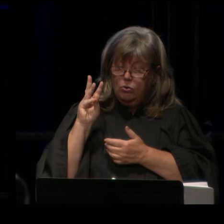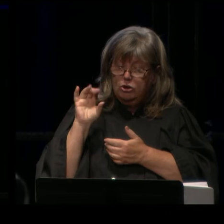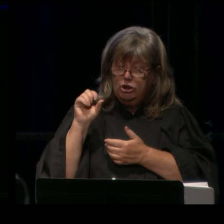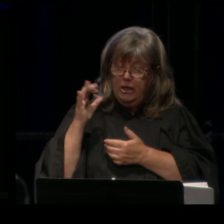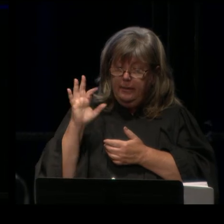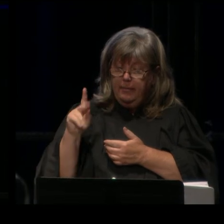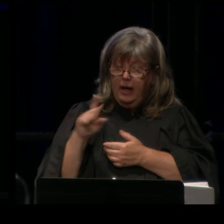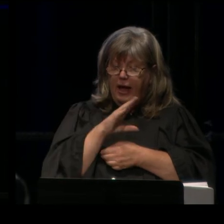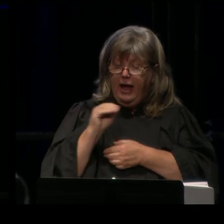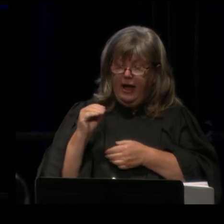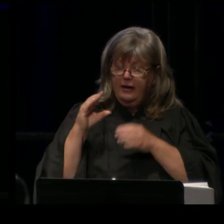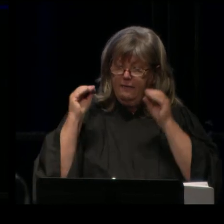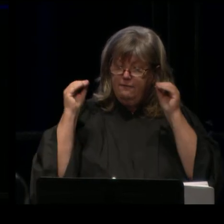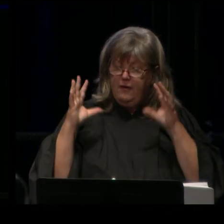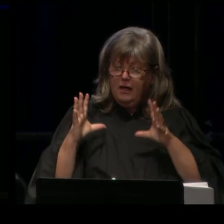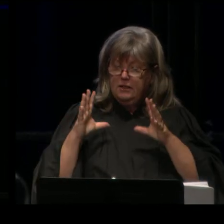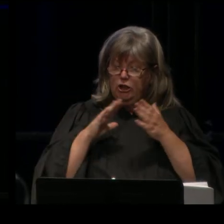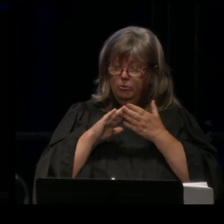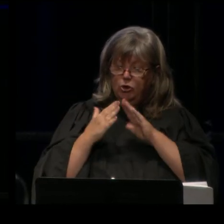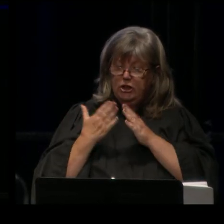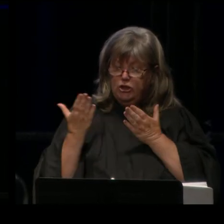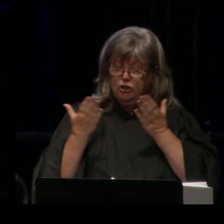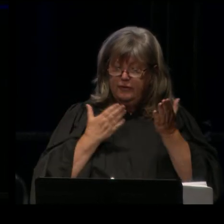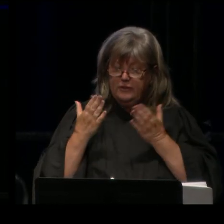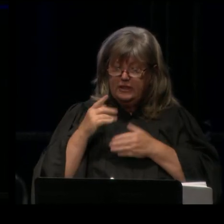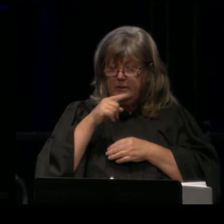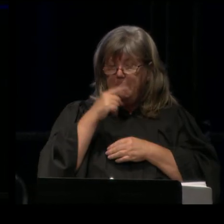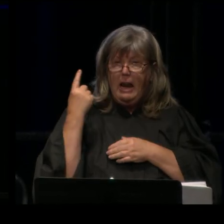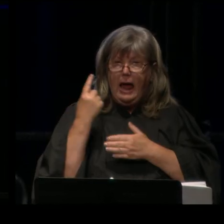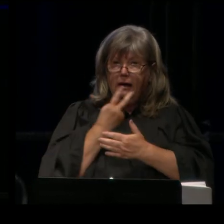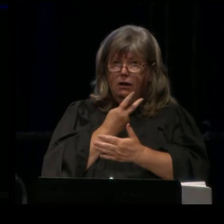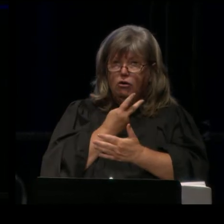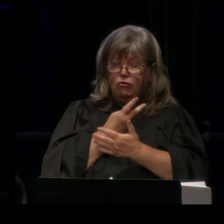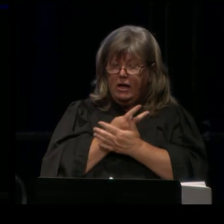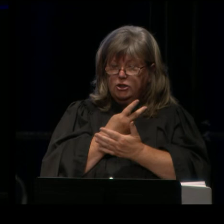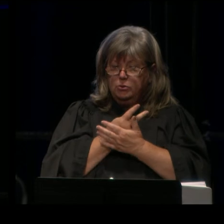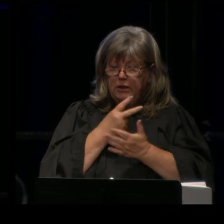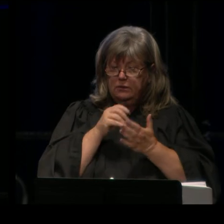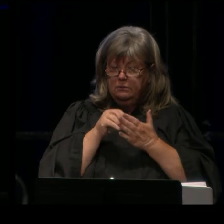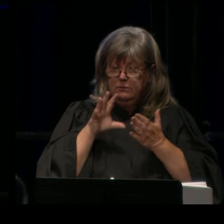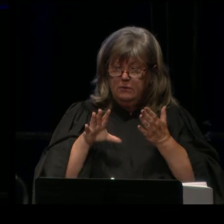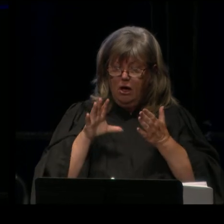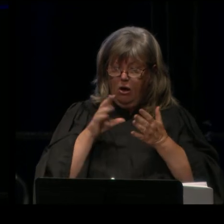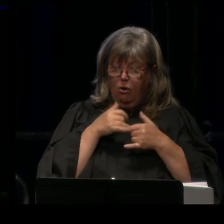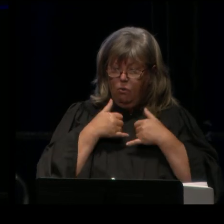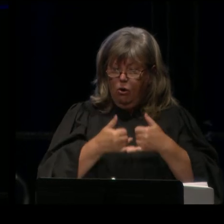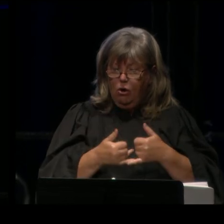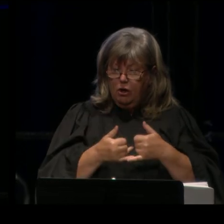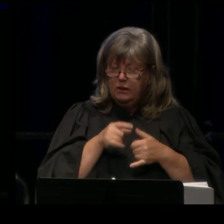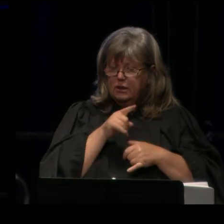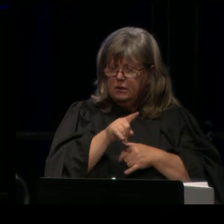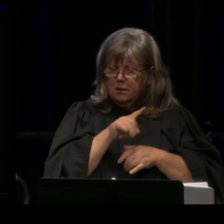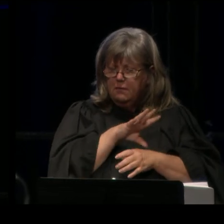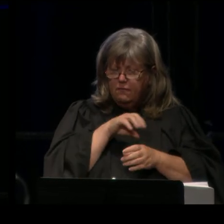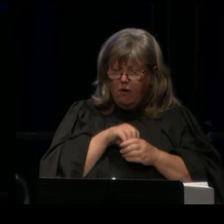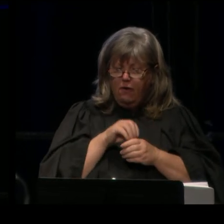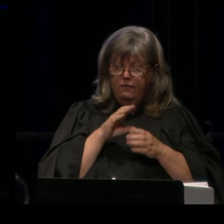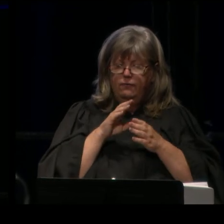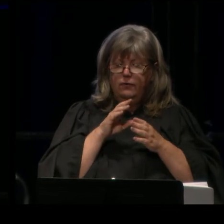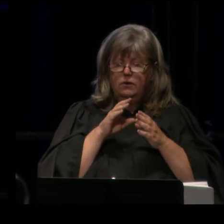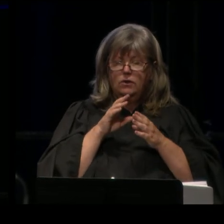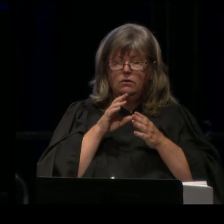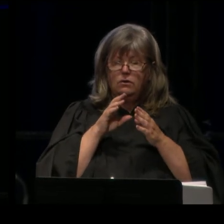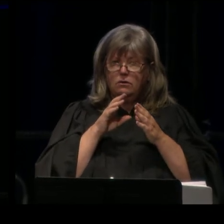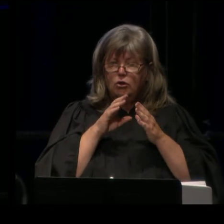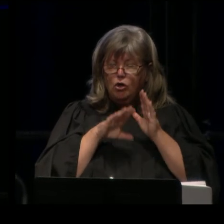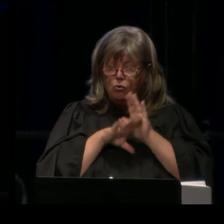Graduate Award. Narissa served on numerous committees at the university, leading to curriculum development and changes that further